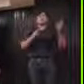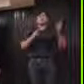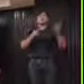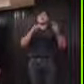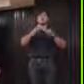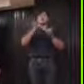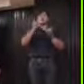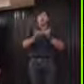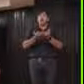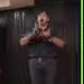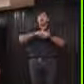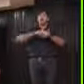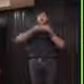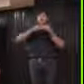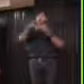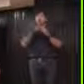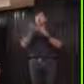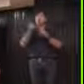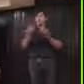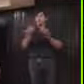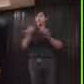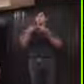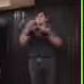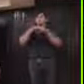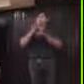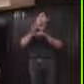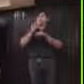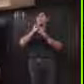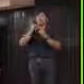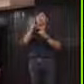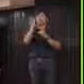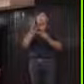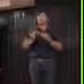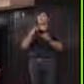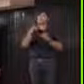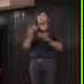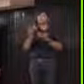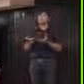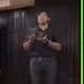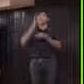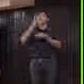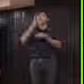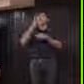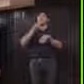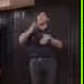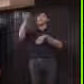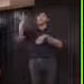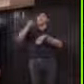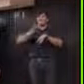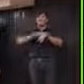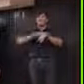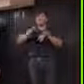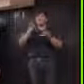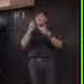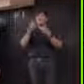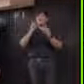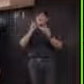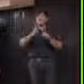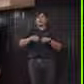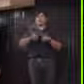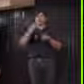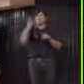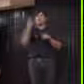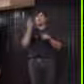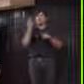time, Kashmir will become ripe for integration. Those are his words. So 370 at that point of time was the need of the hour because